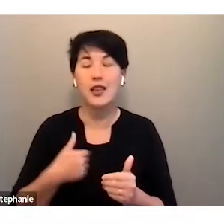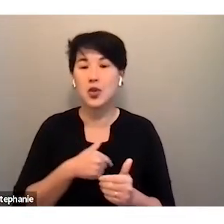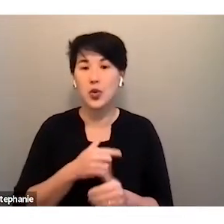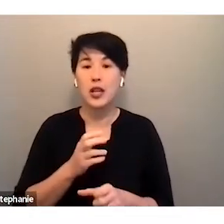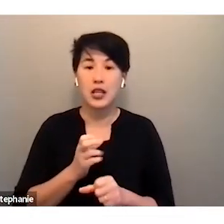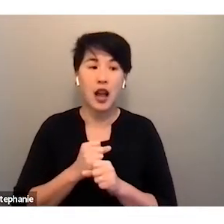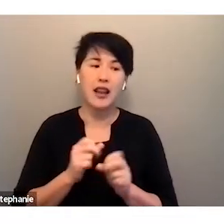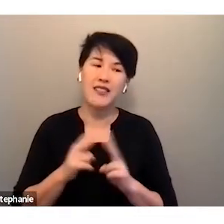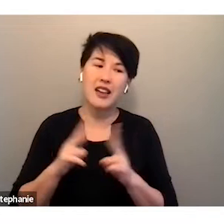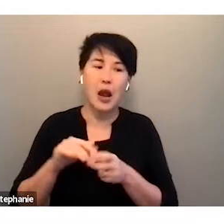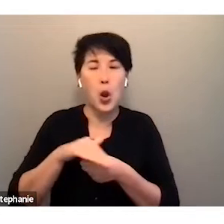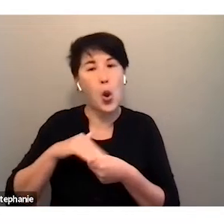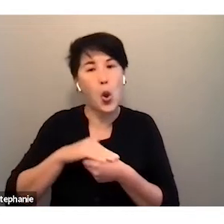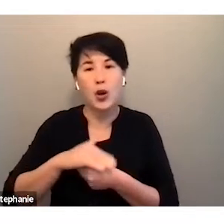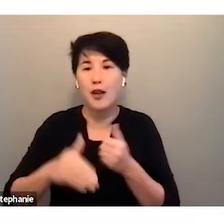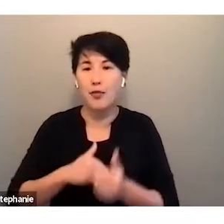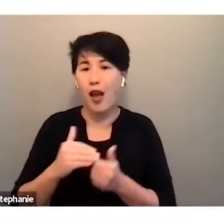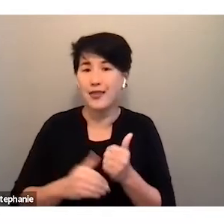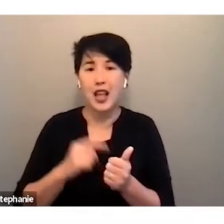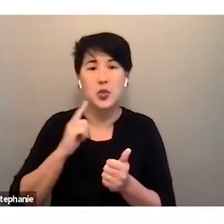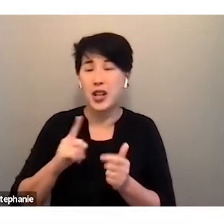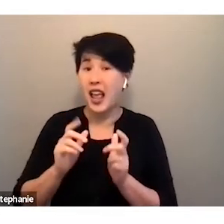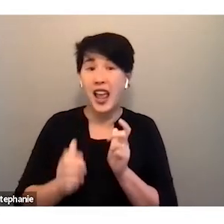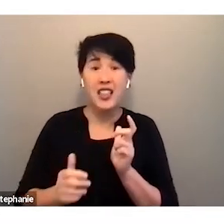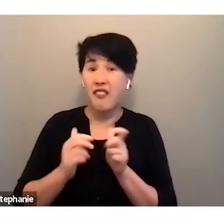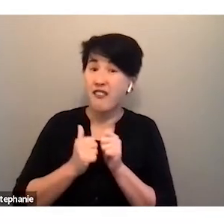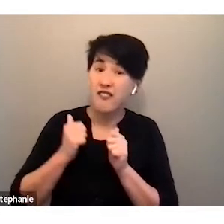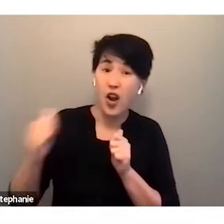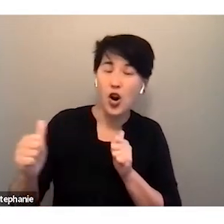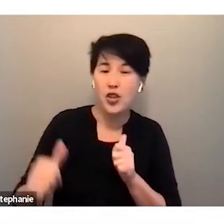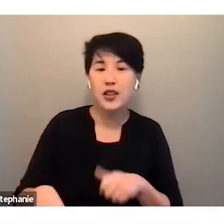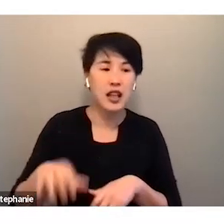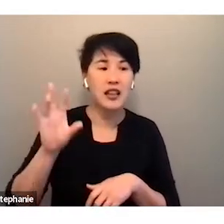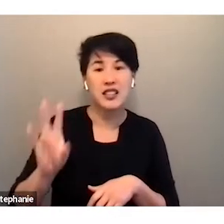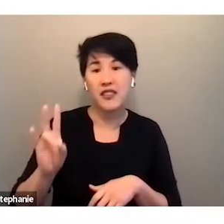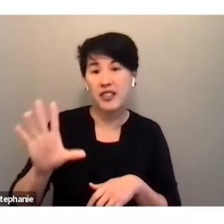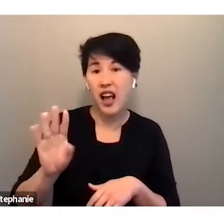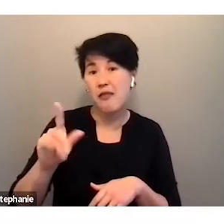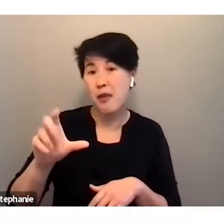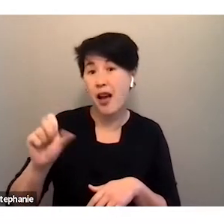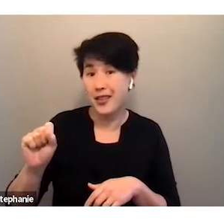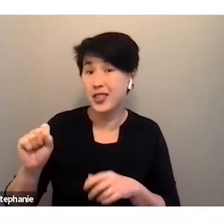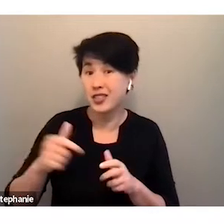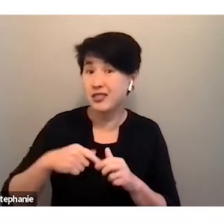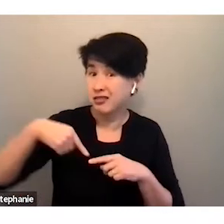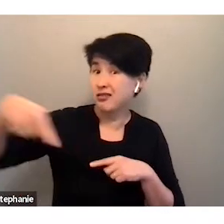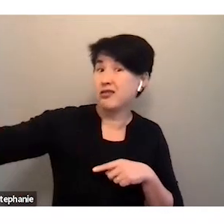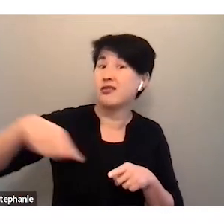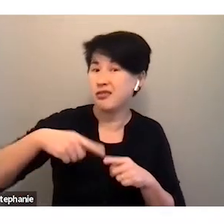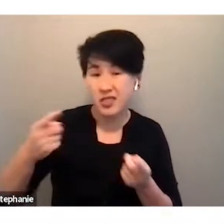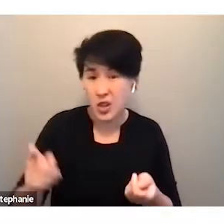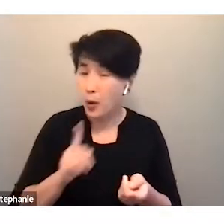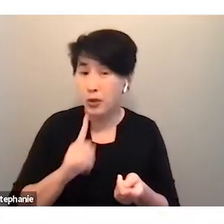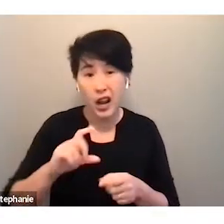local process with the furthest part of the trip is 75 miles away from our own facility, where we do fiber reclamation to